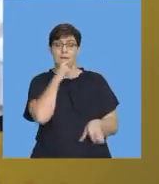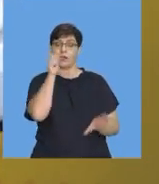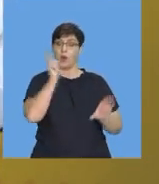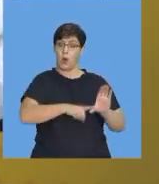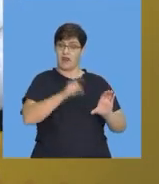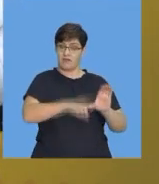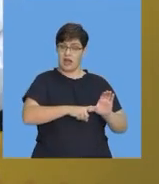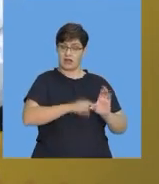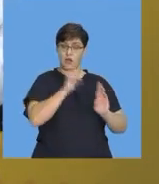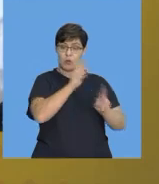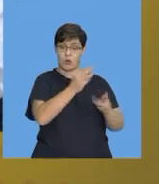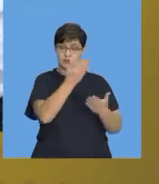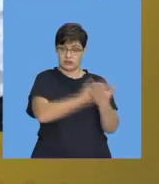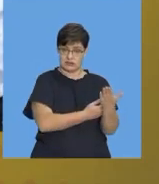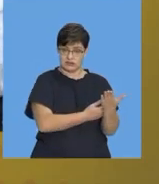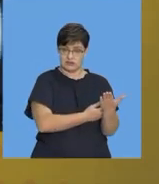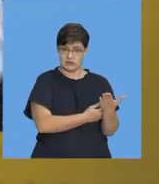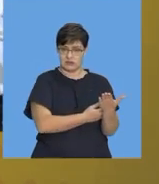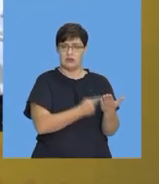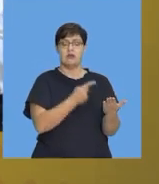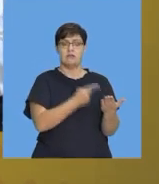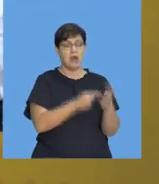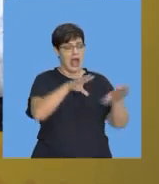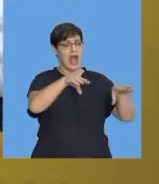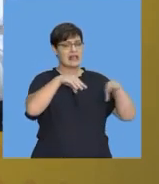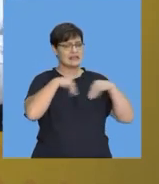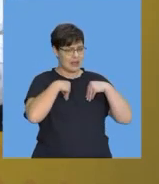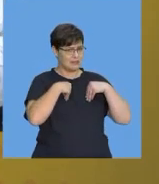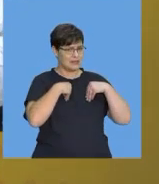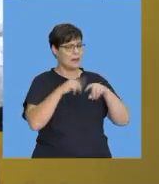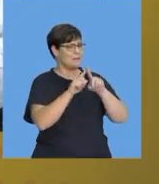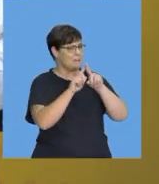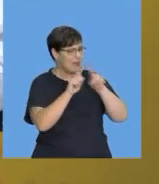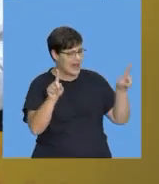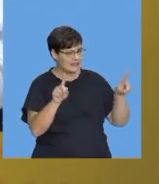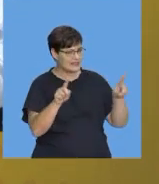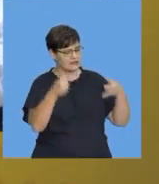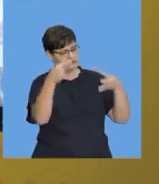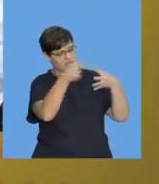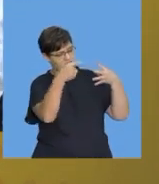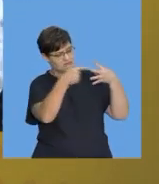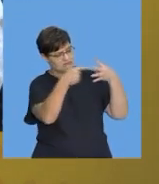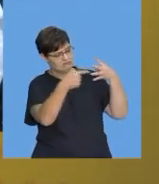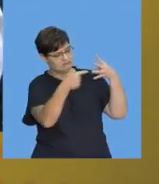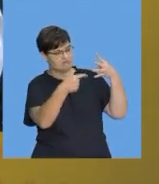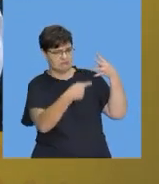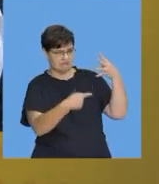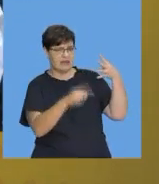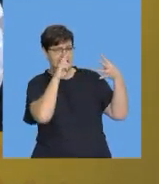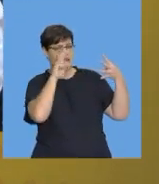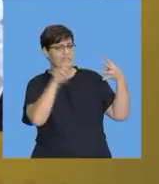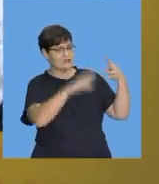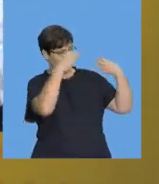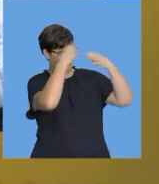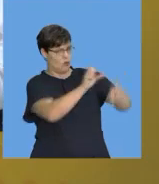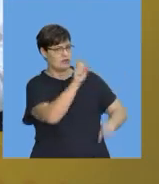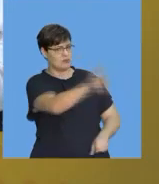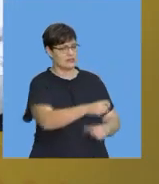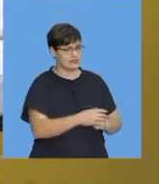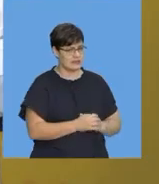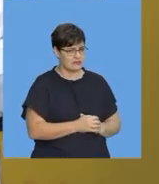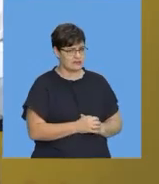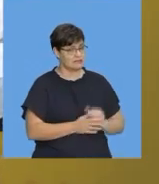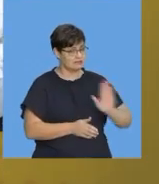it means they've accepted it, however, the following items need attention. So that's what we mean by